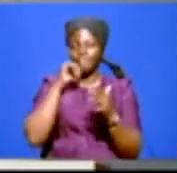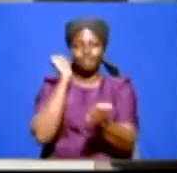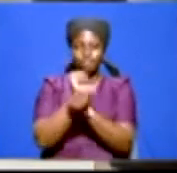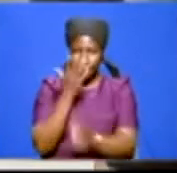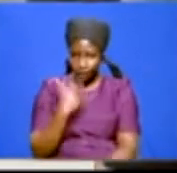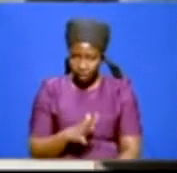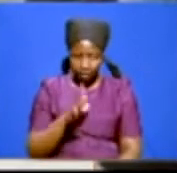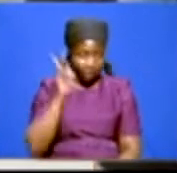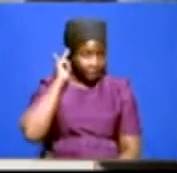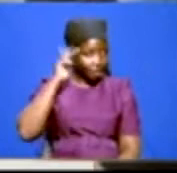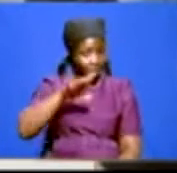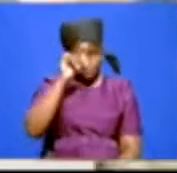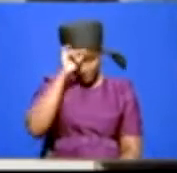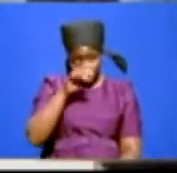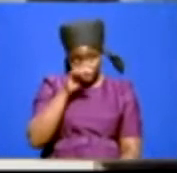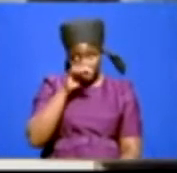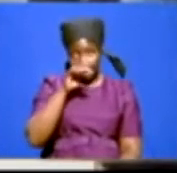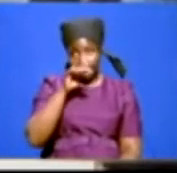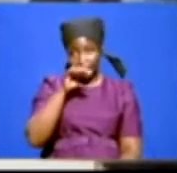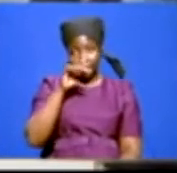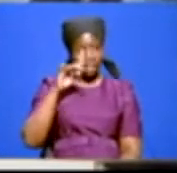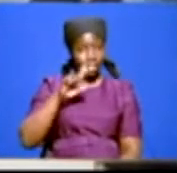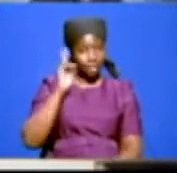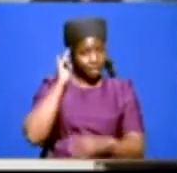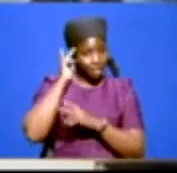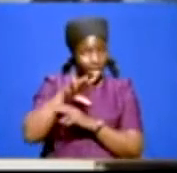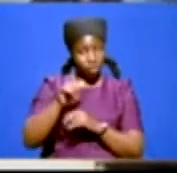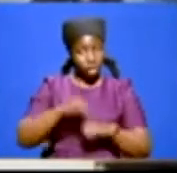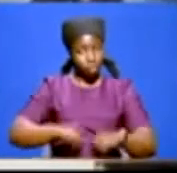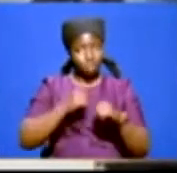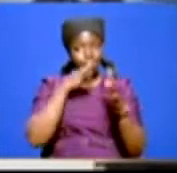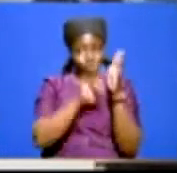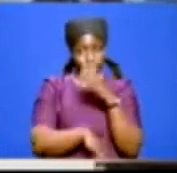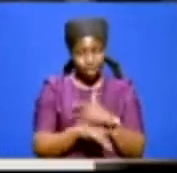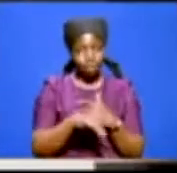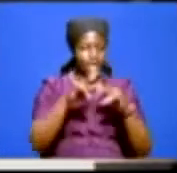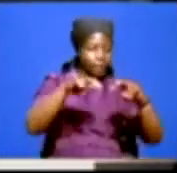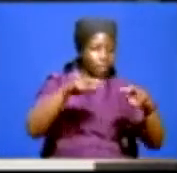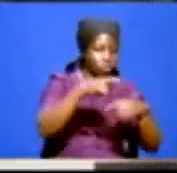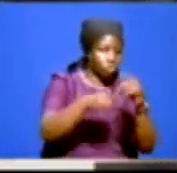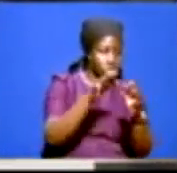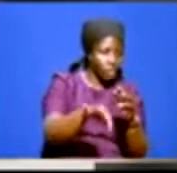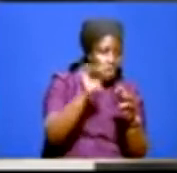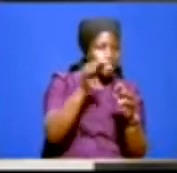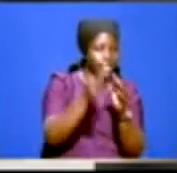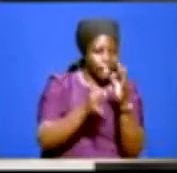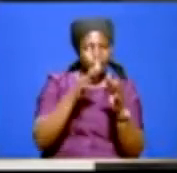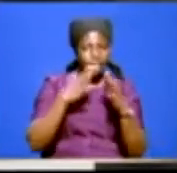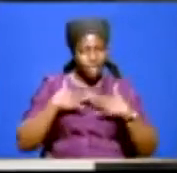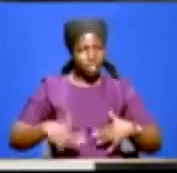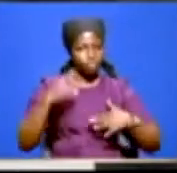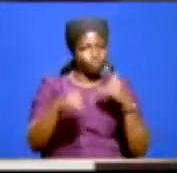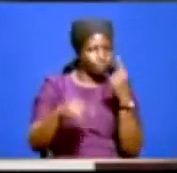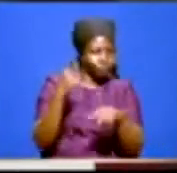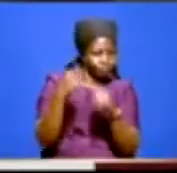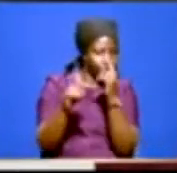says investigations are ongoing to establish if the physical injuries on a four-year-old boy were inflicted by his father, who is